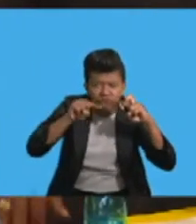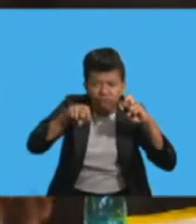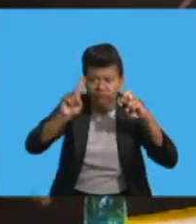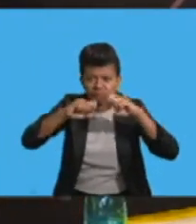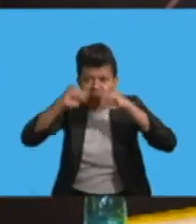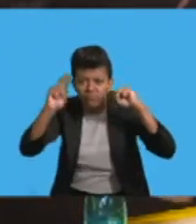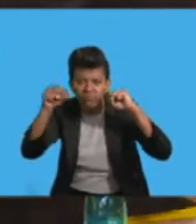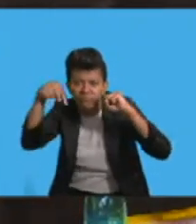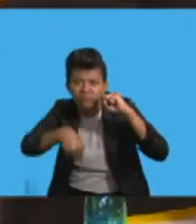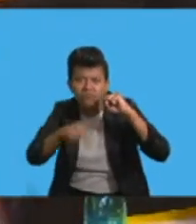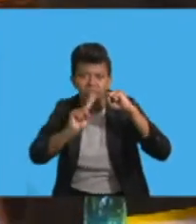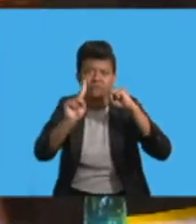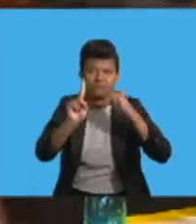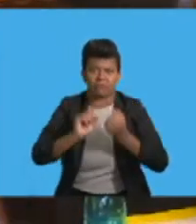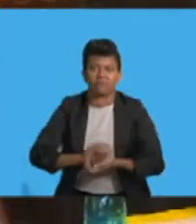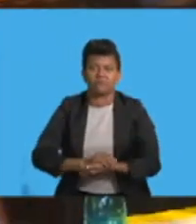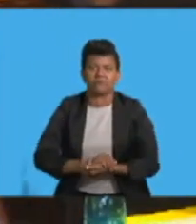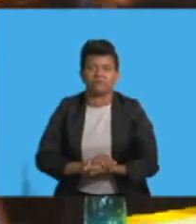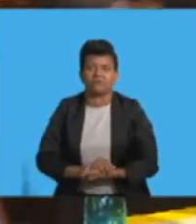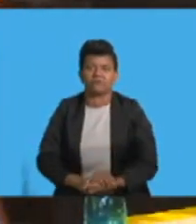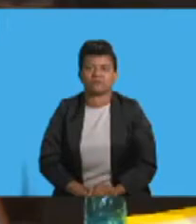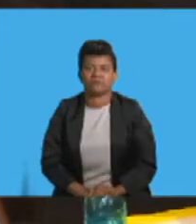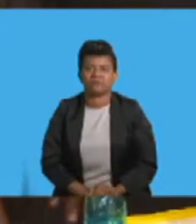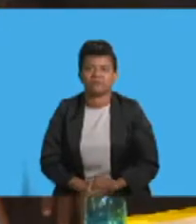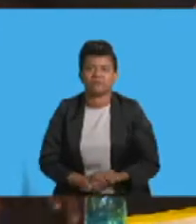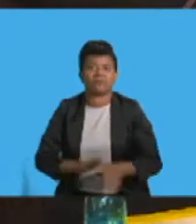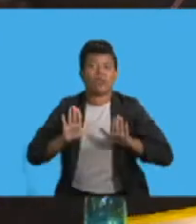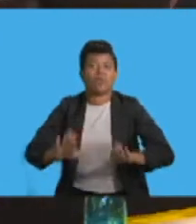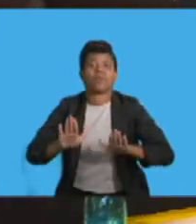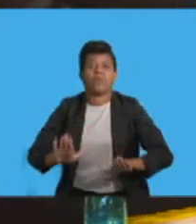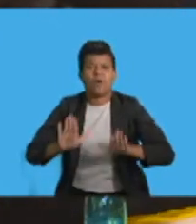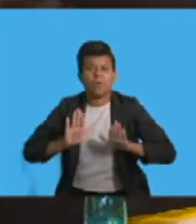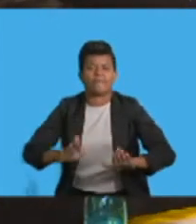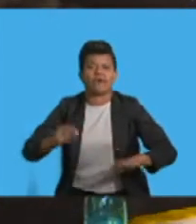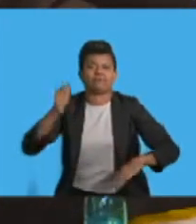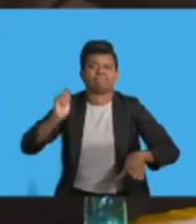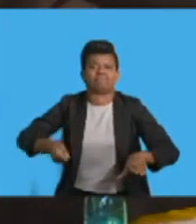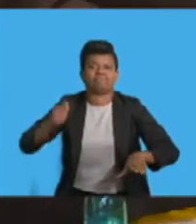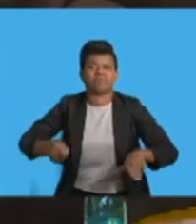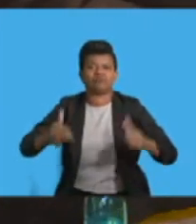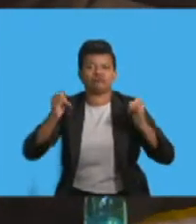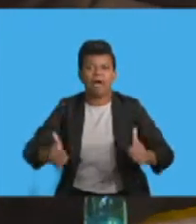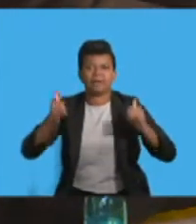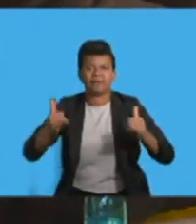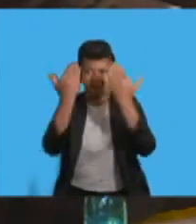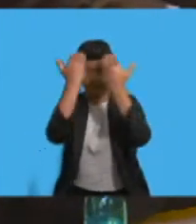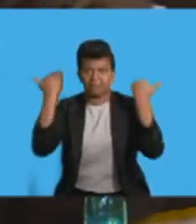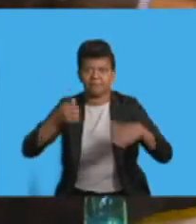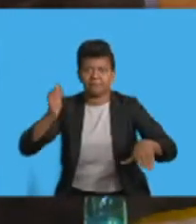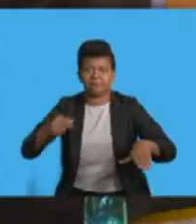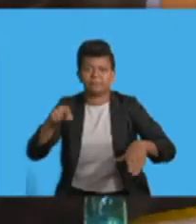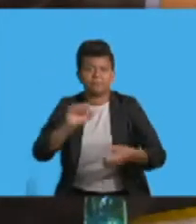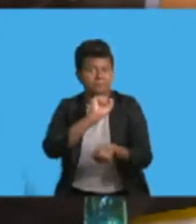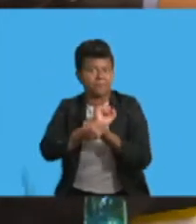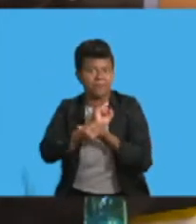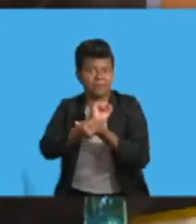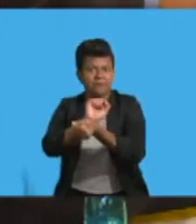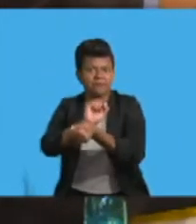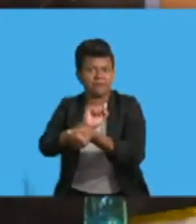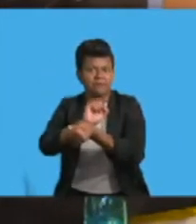two awaiting DPP's decision. That's the position taken by the Fiji Police Force